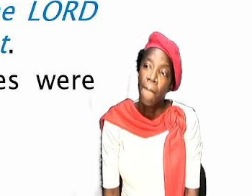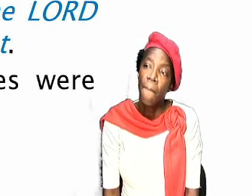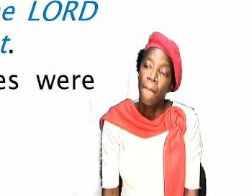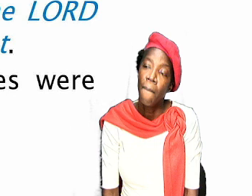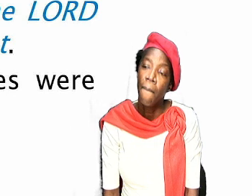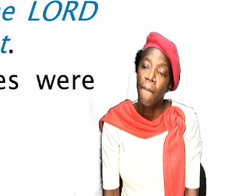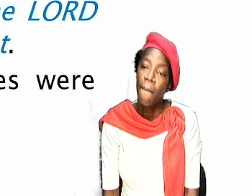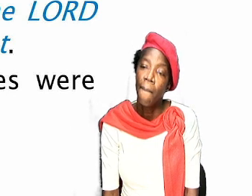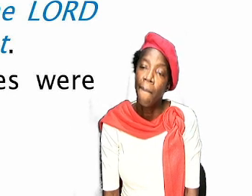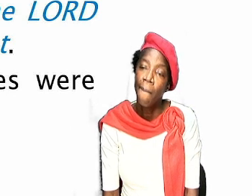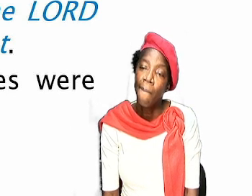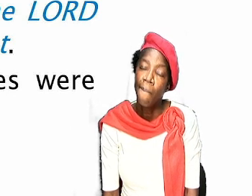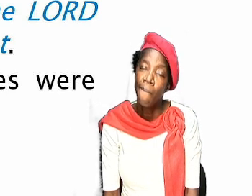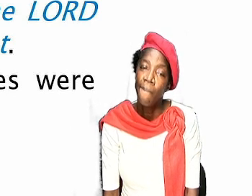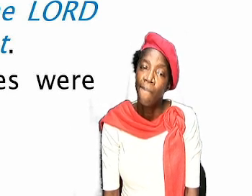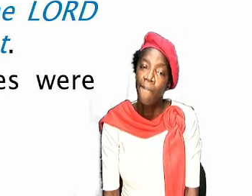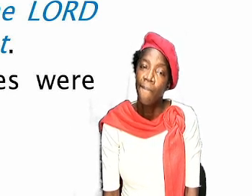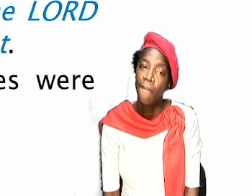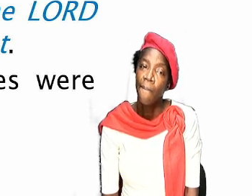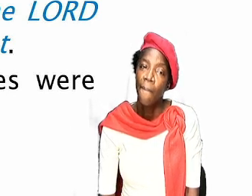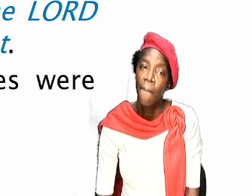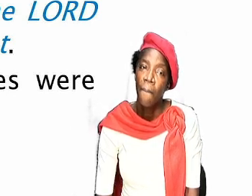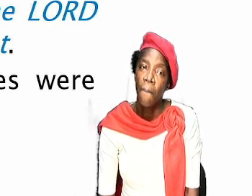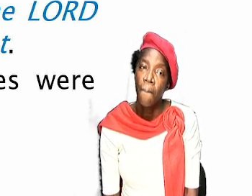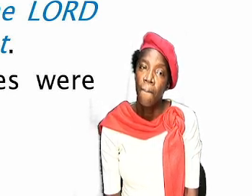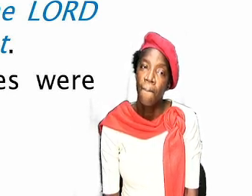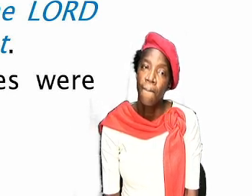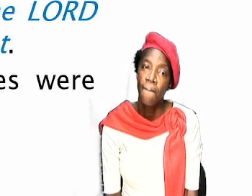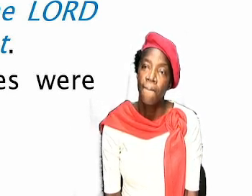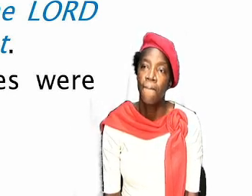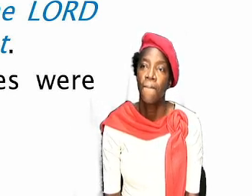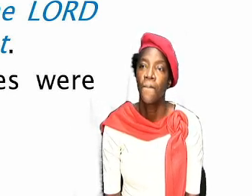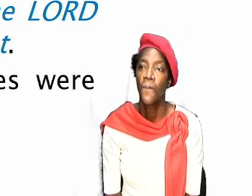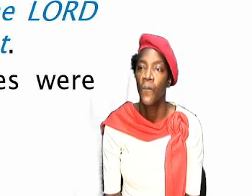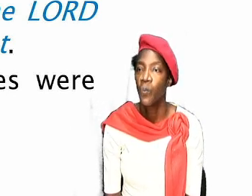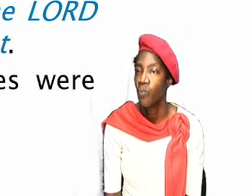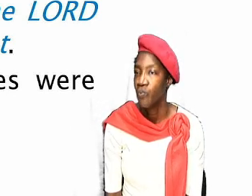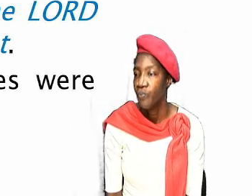David maintained a relationship with the Lord.